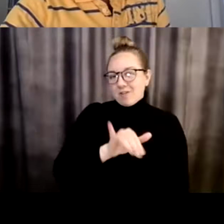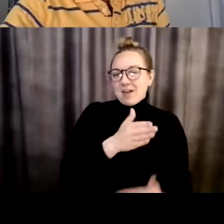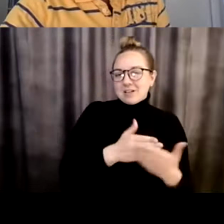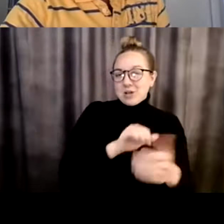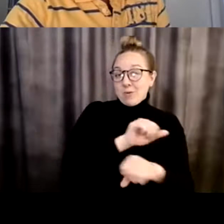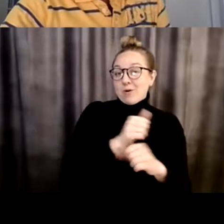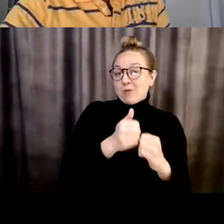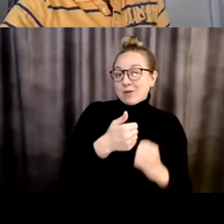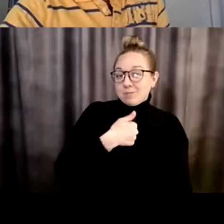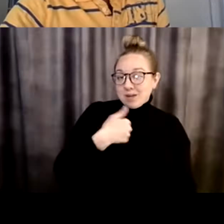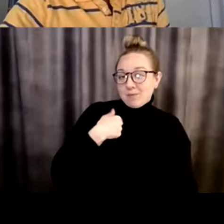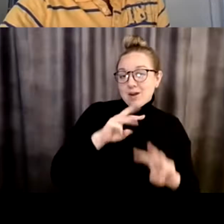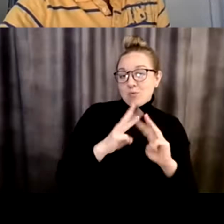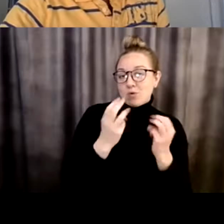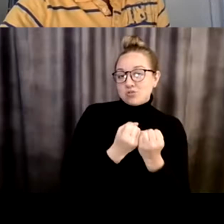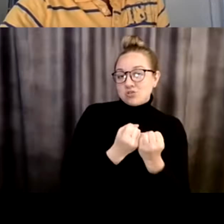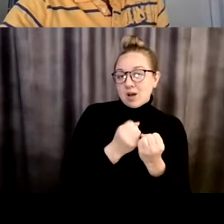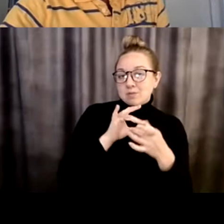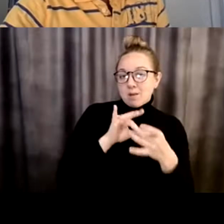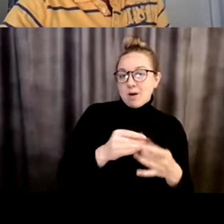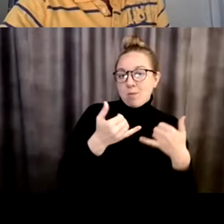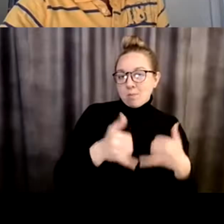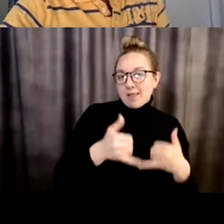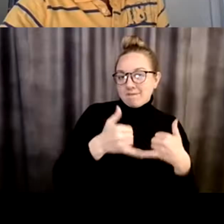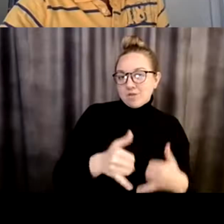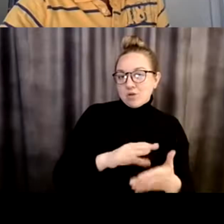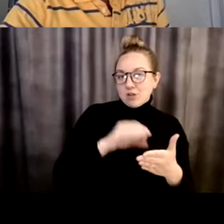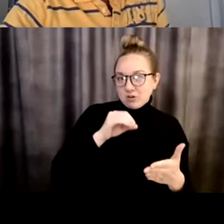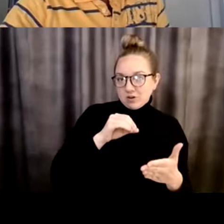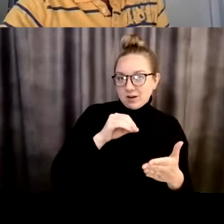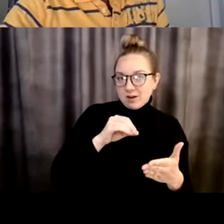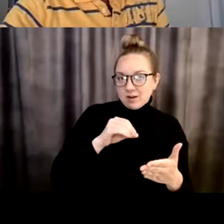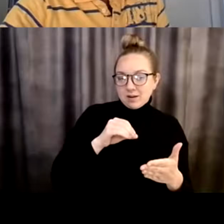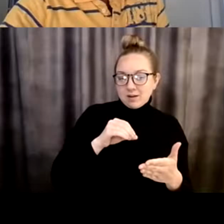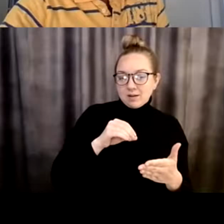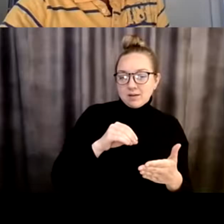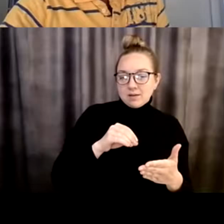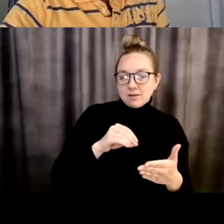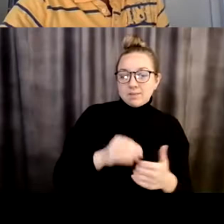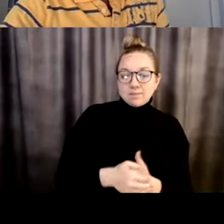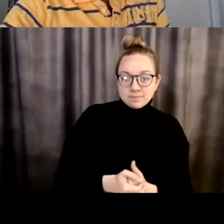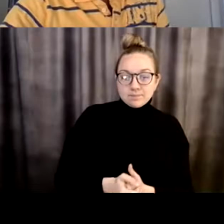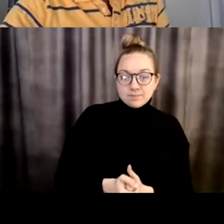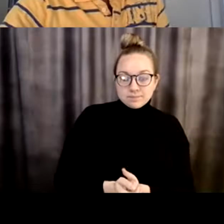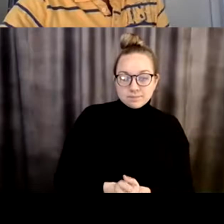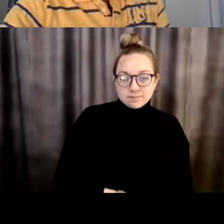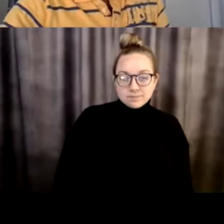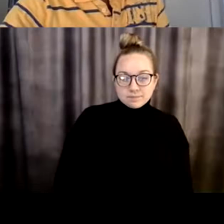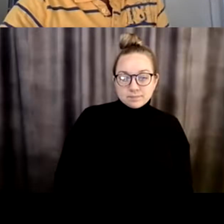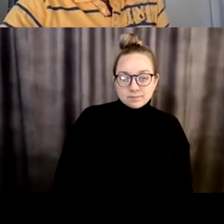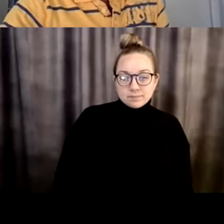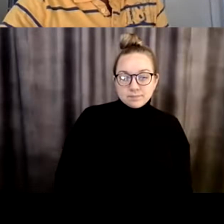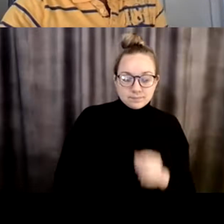on playful learning and how to set those museum visits into the context of what made sense with each